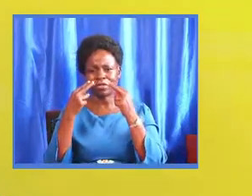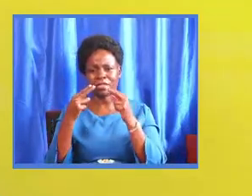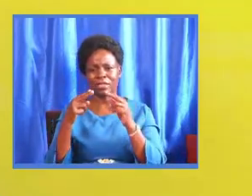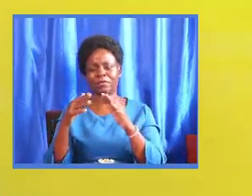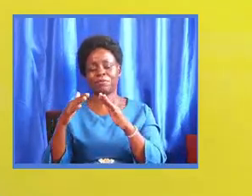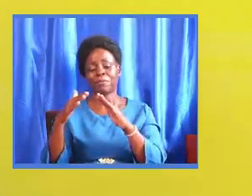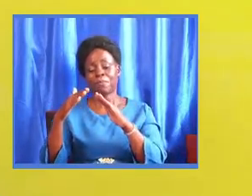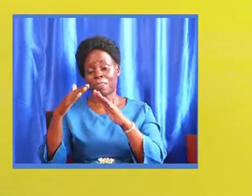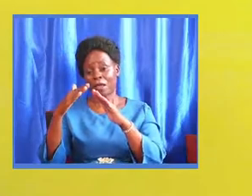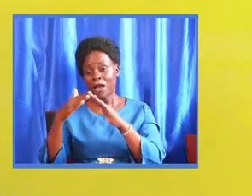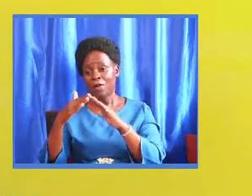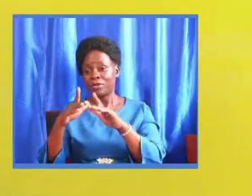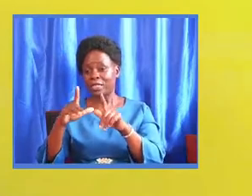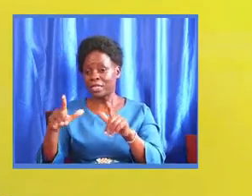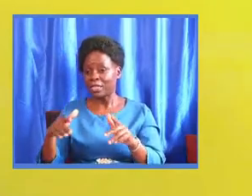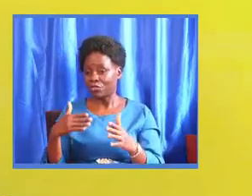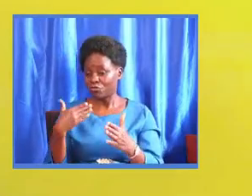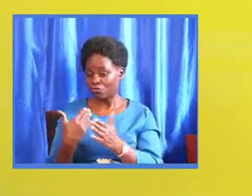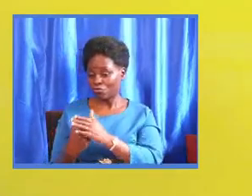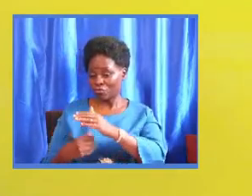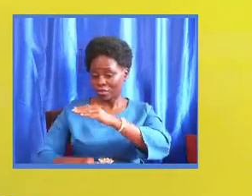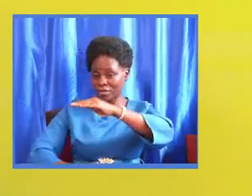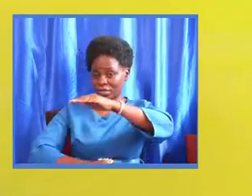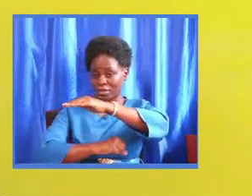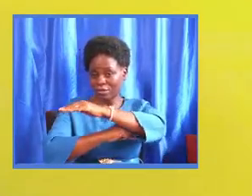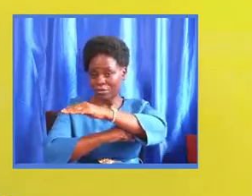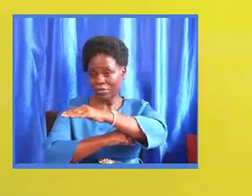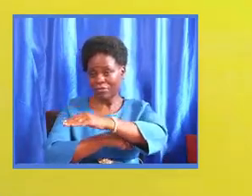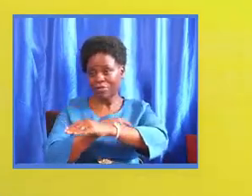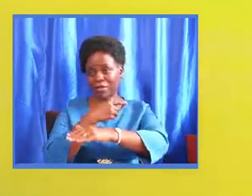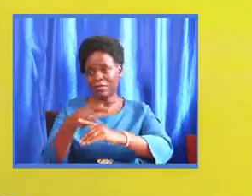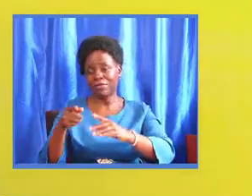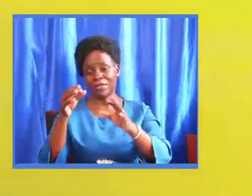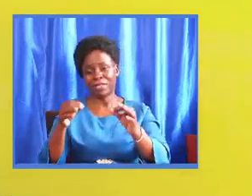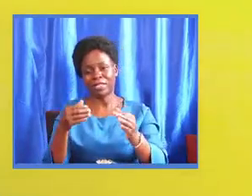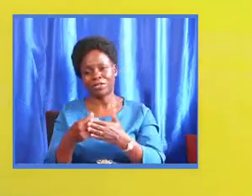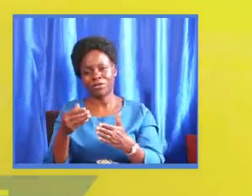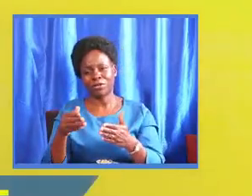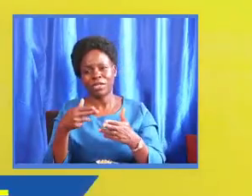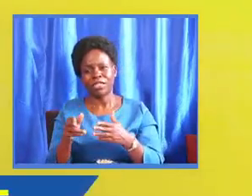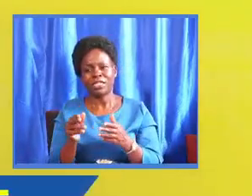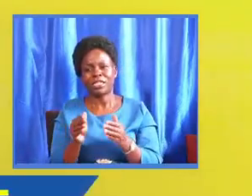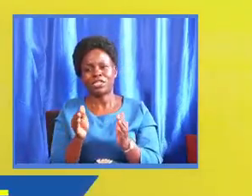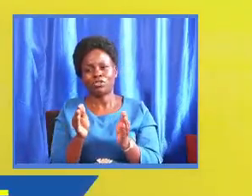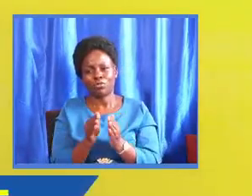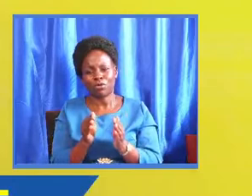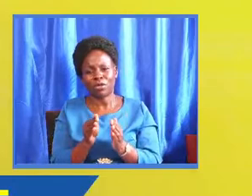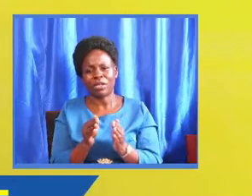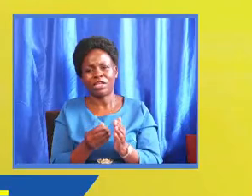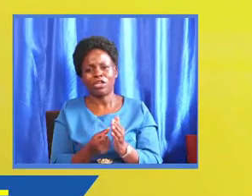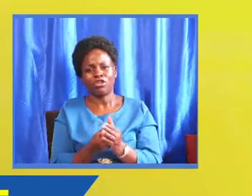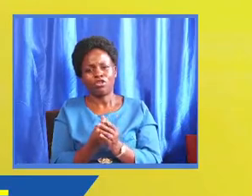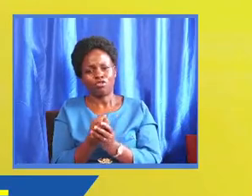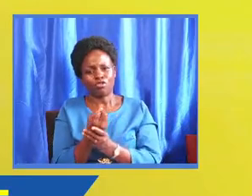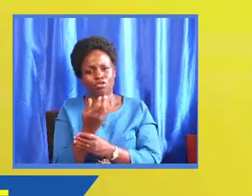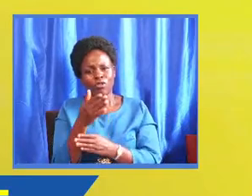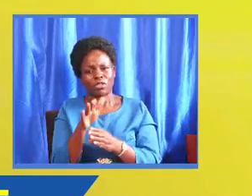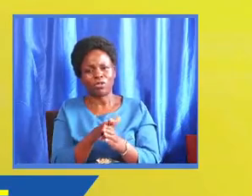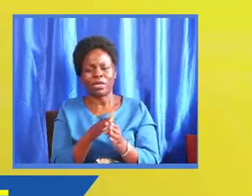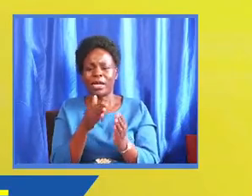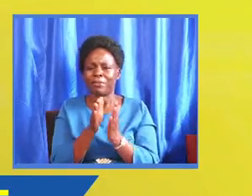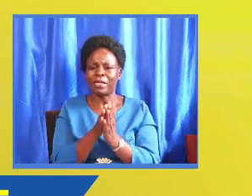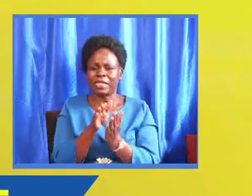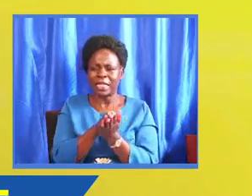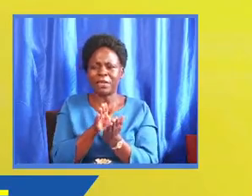buffer for the different asset classes that you hold. But you can start small, grow it slowly, and please give